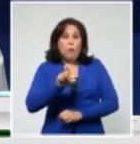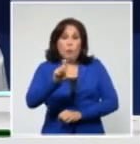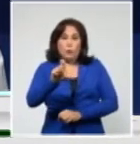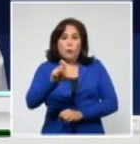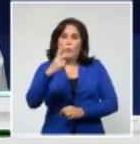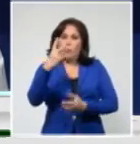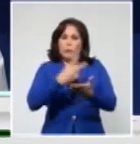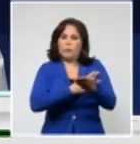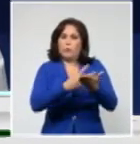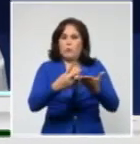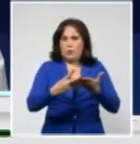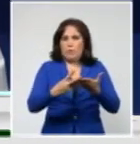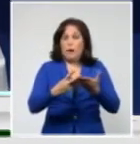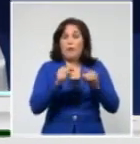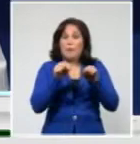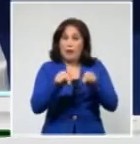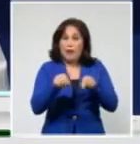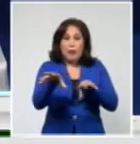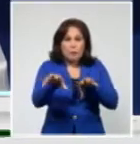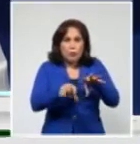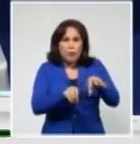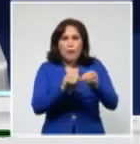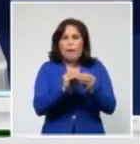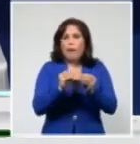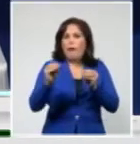days, is still being investigated.